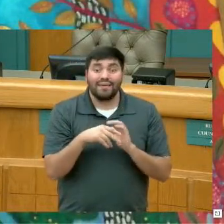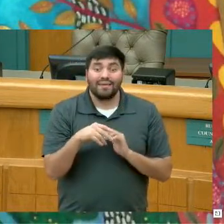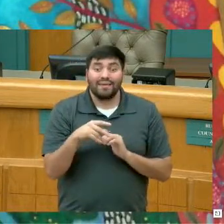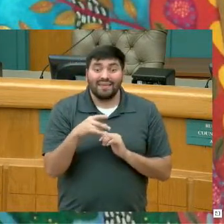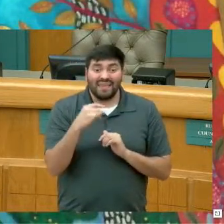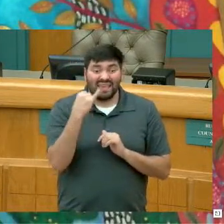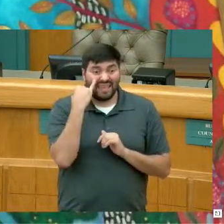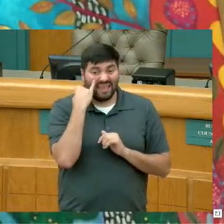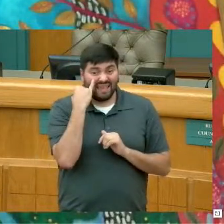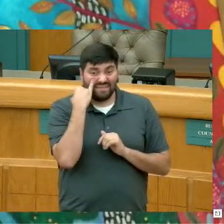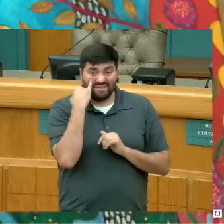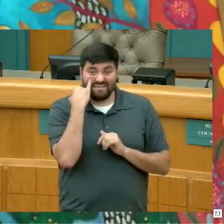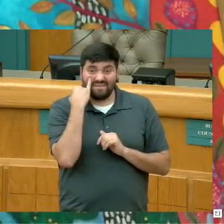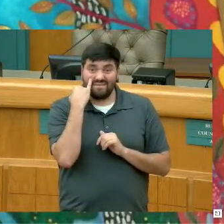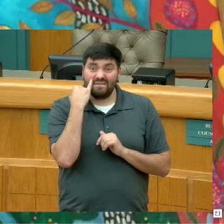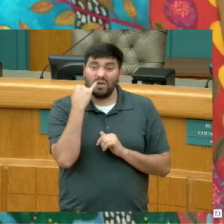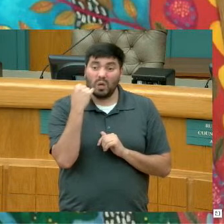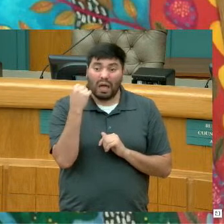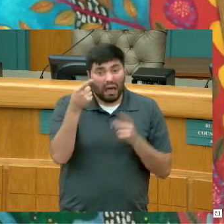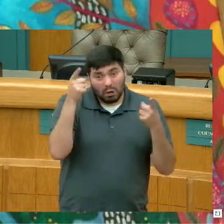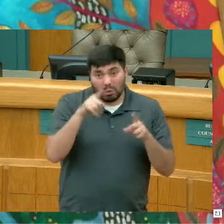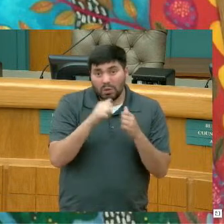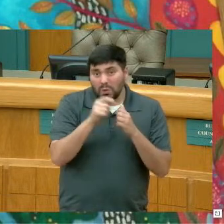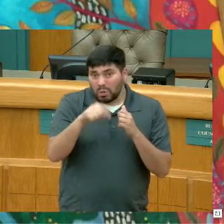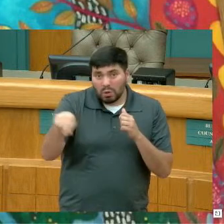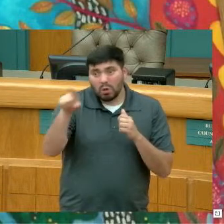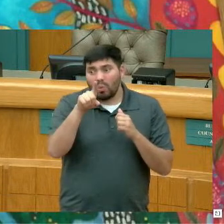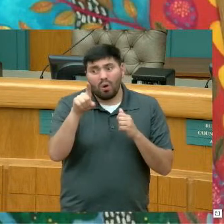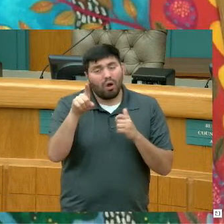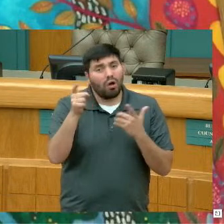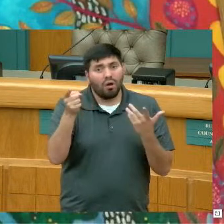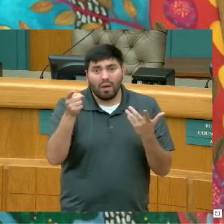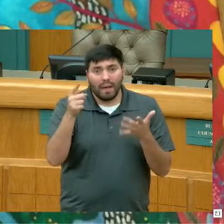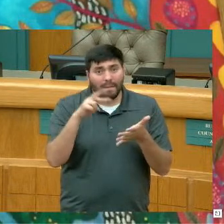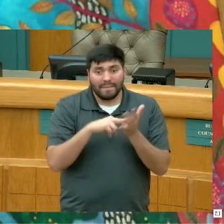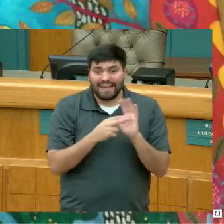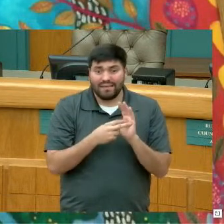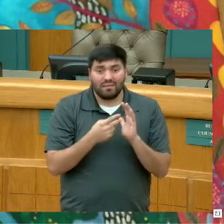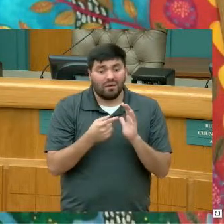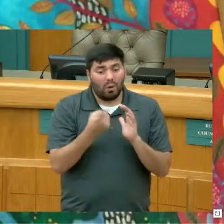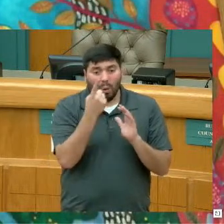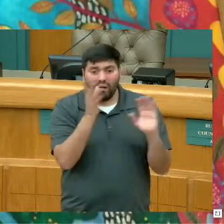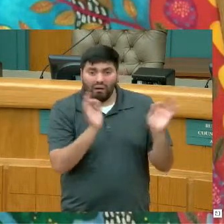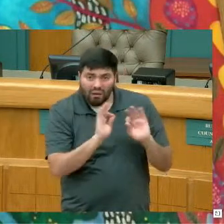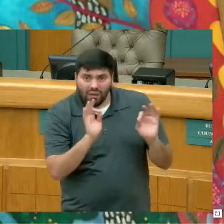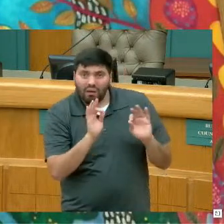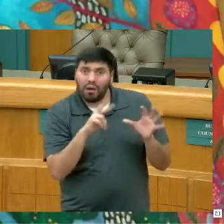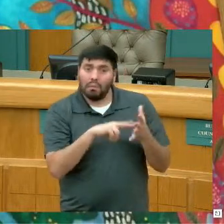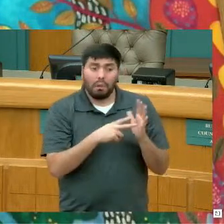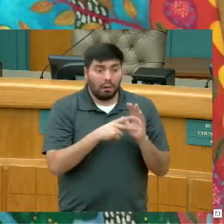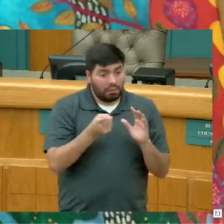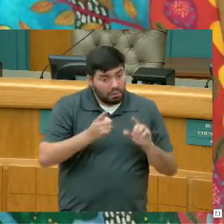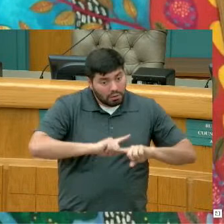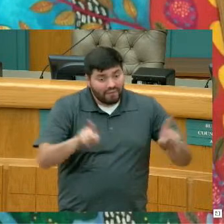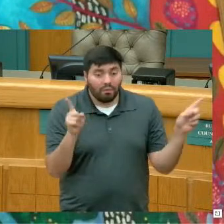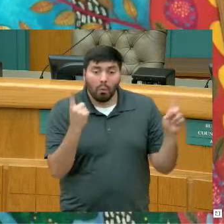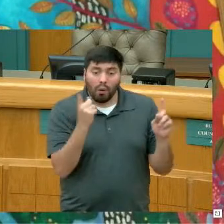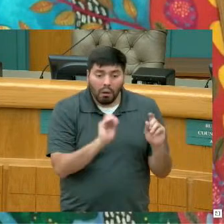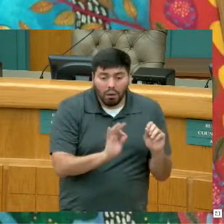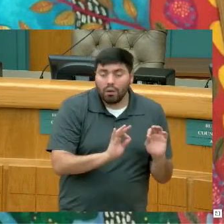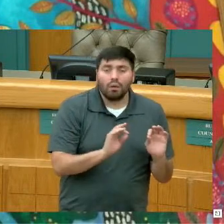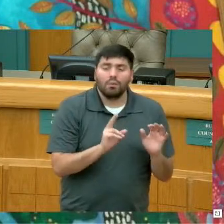to close an access road, I agree with all of you that hate it. That's not going to work. That's not going to make the